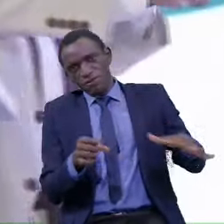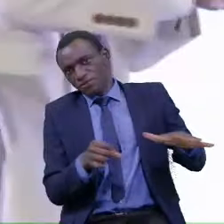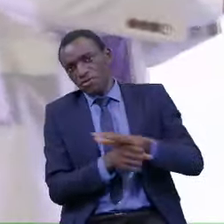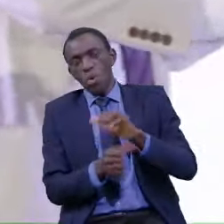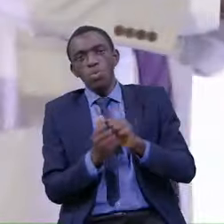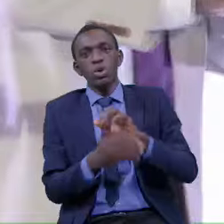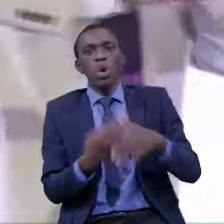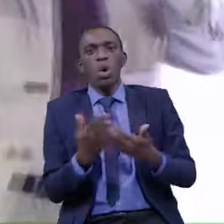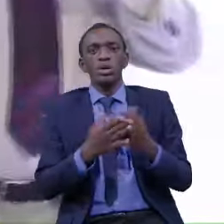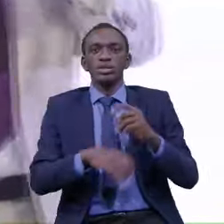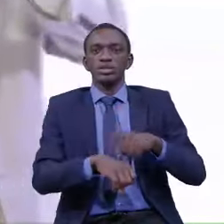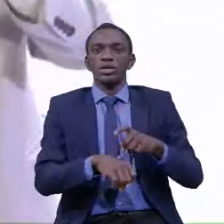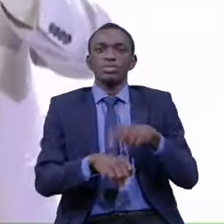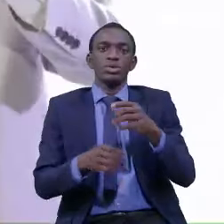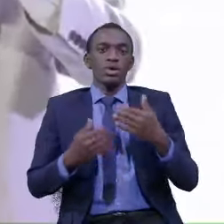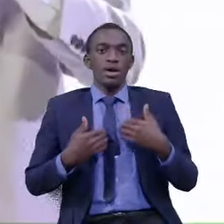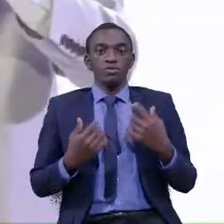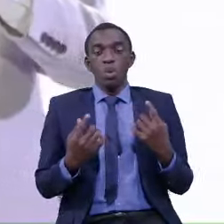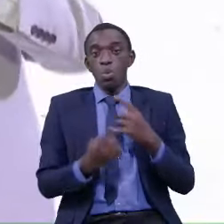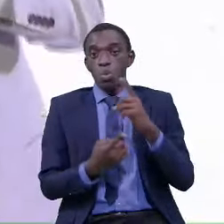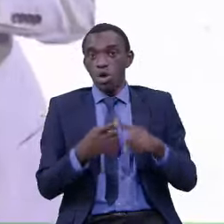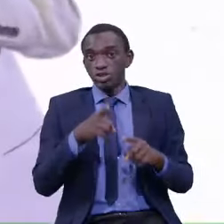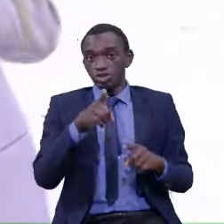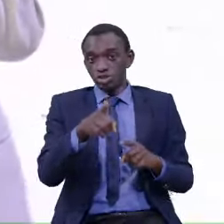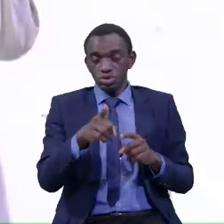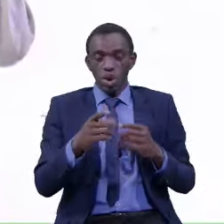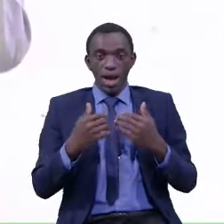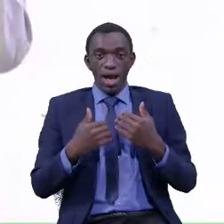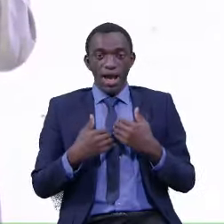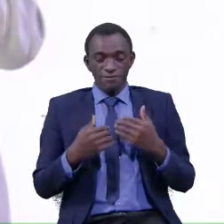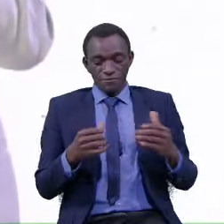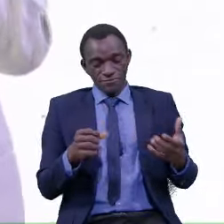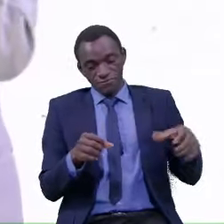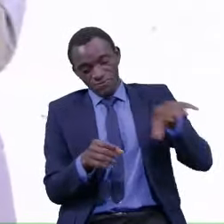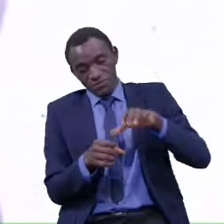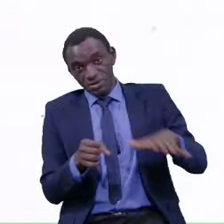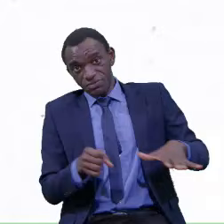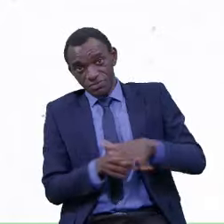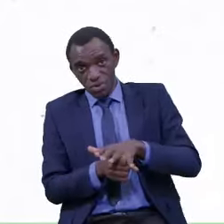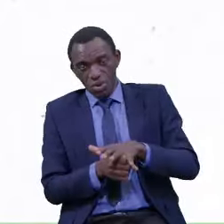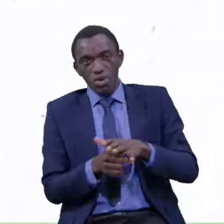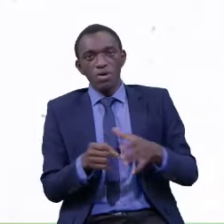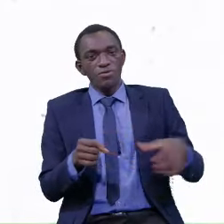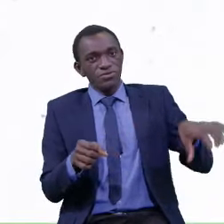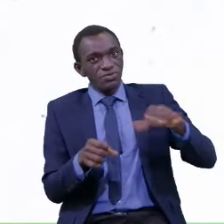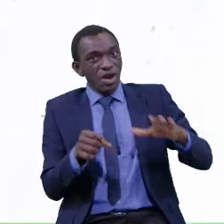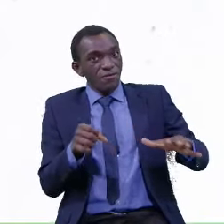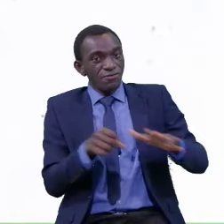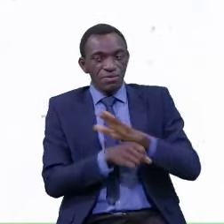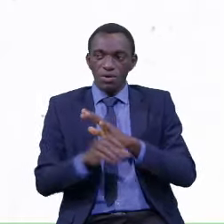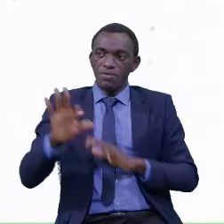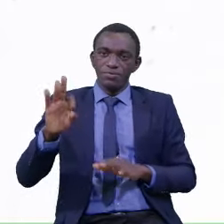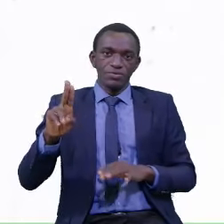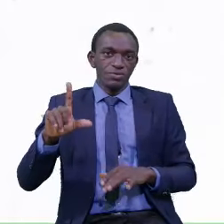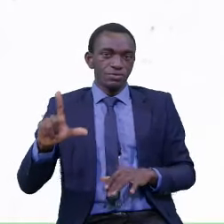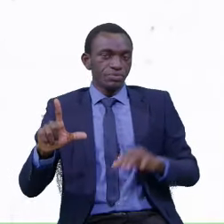you fill it full, feel full, fulfill, you'll fulfill the ministry